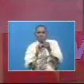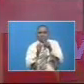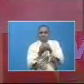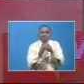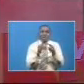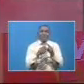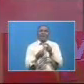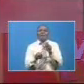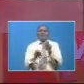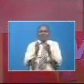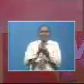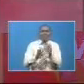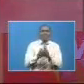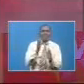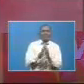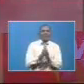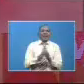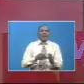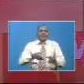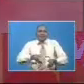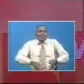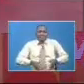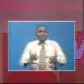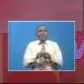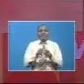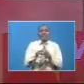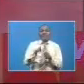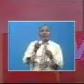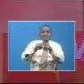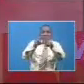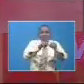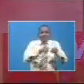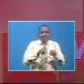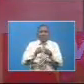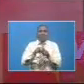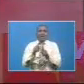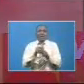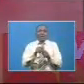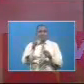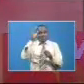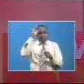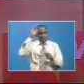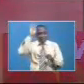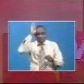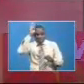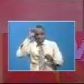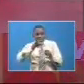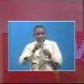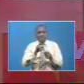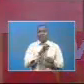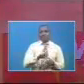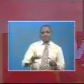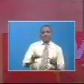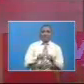nappy changing, feeding, and bath time. They also found differences in brain scans of fathers looking at images of their